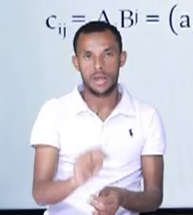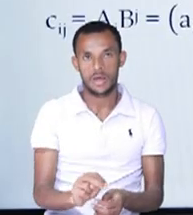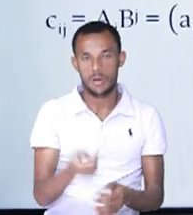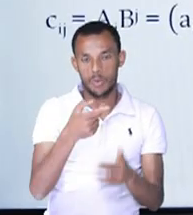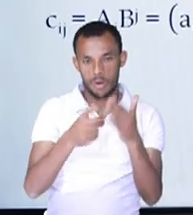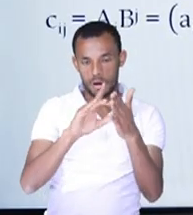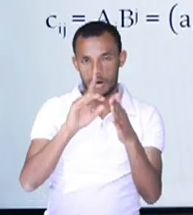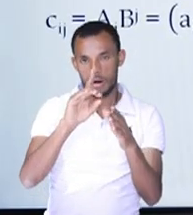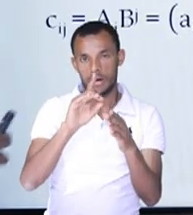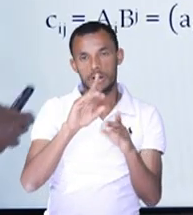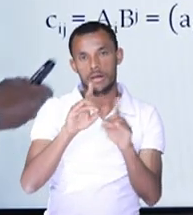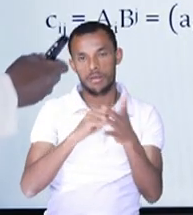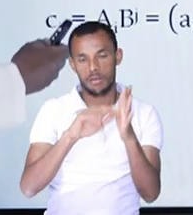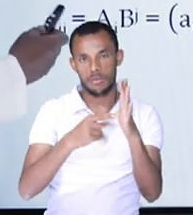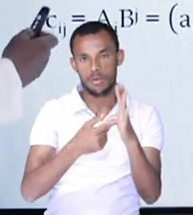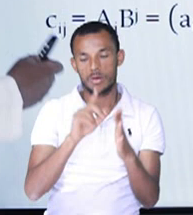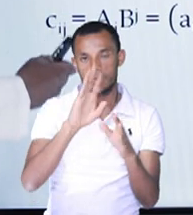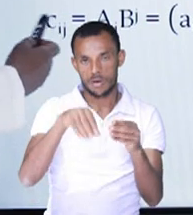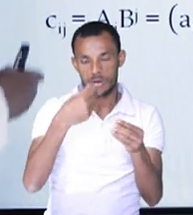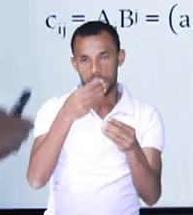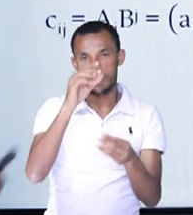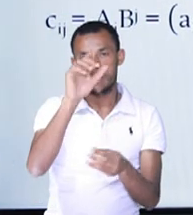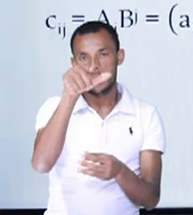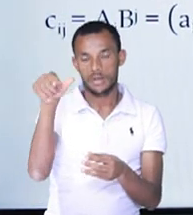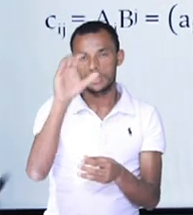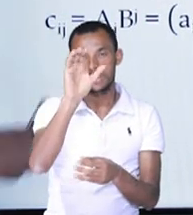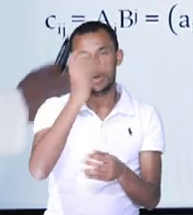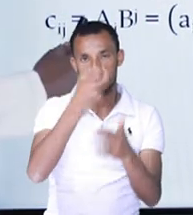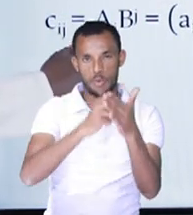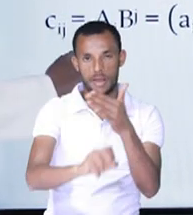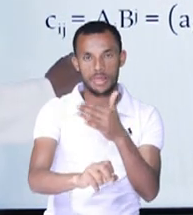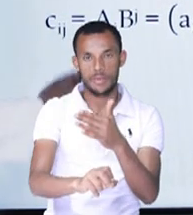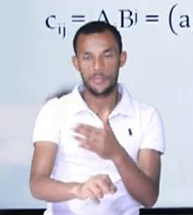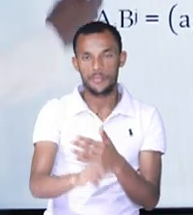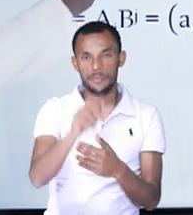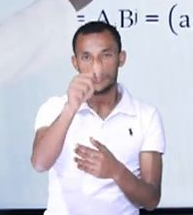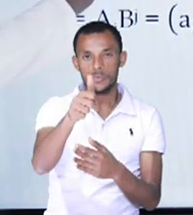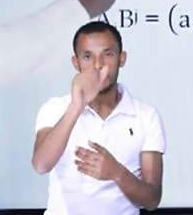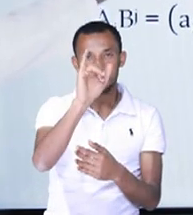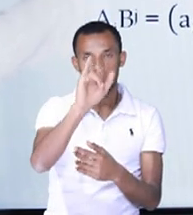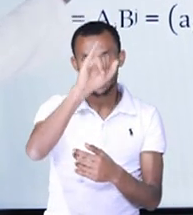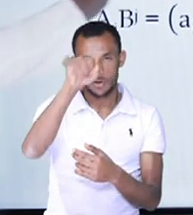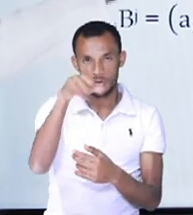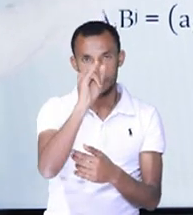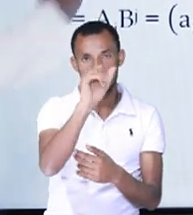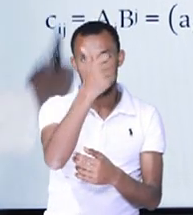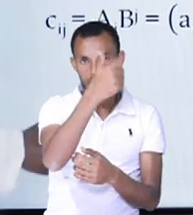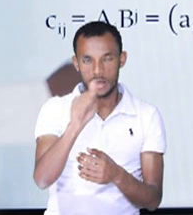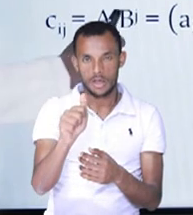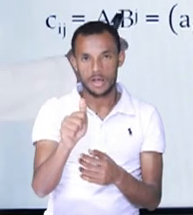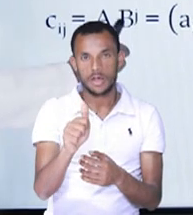What does it mean? You are given that a matrix C is a product. AI, it is any